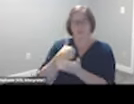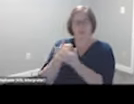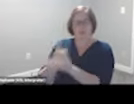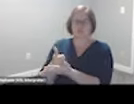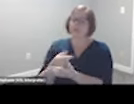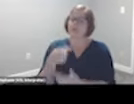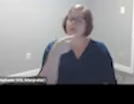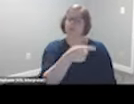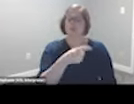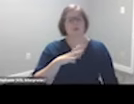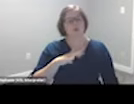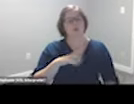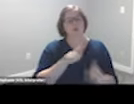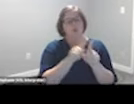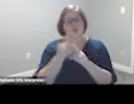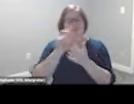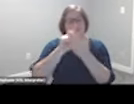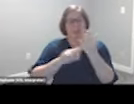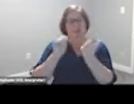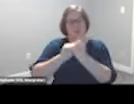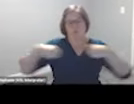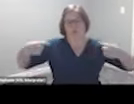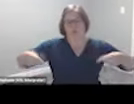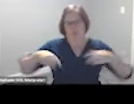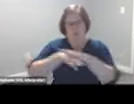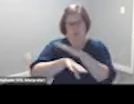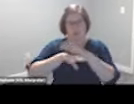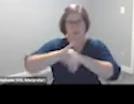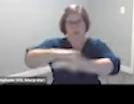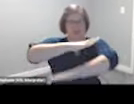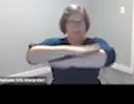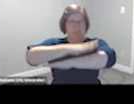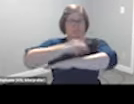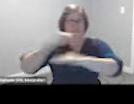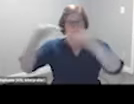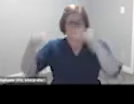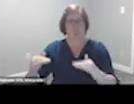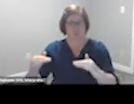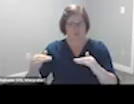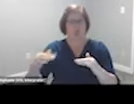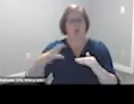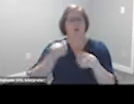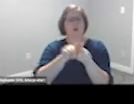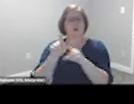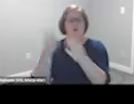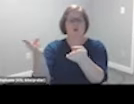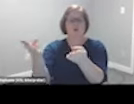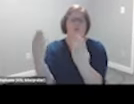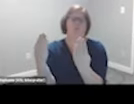also been designed with wheelchair access in mind. They made their table a very particular height, and they also sloped the model